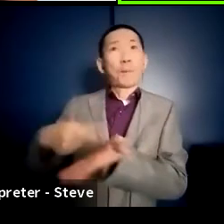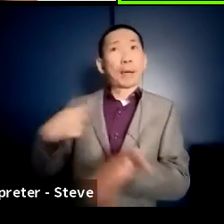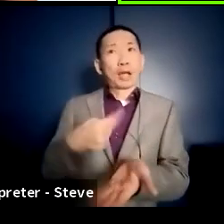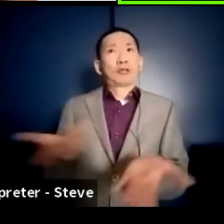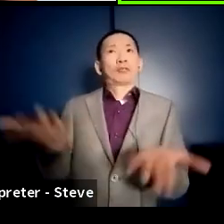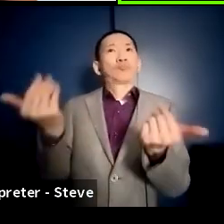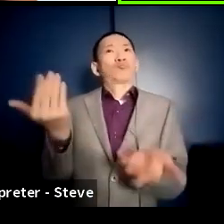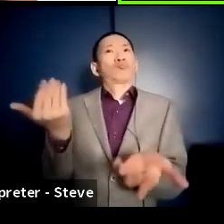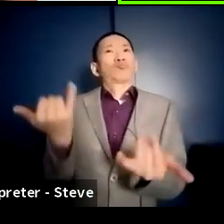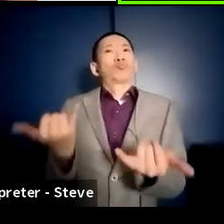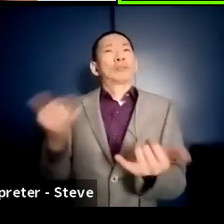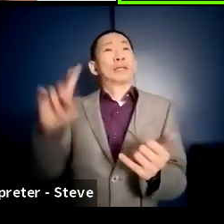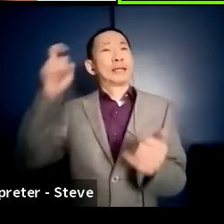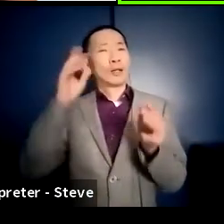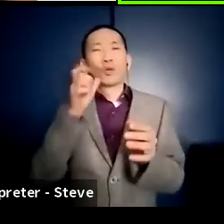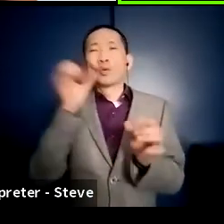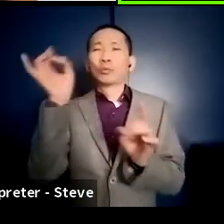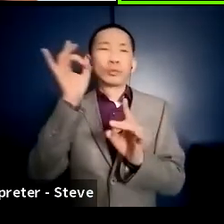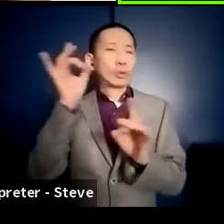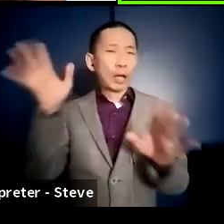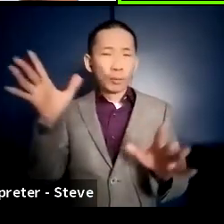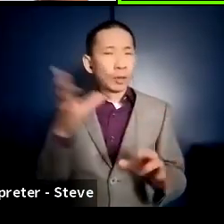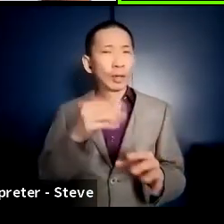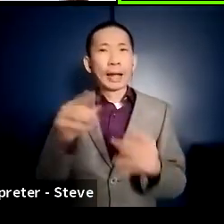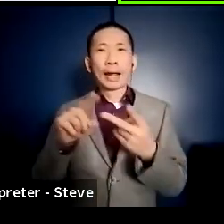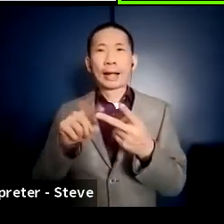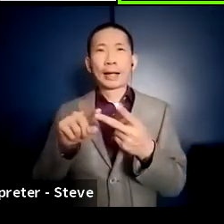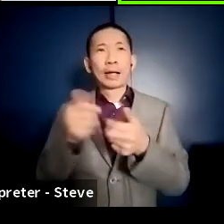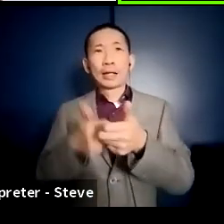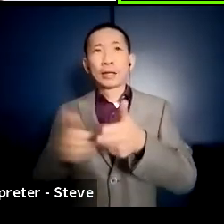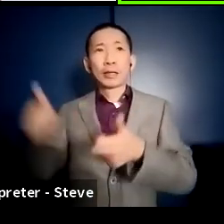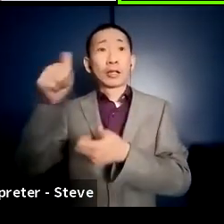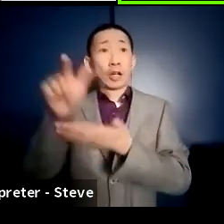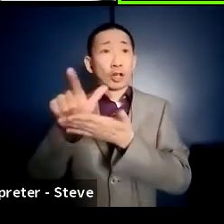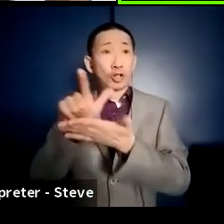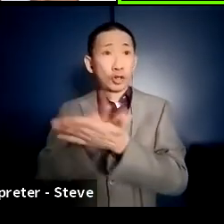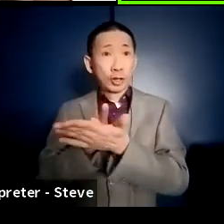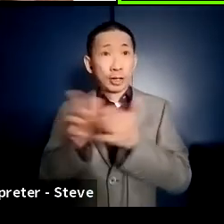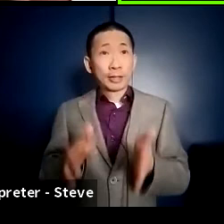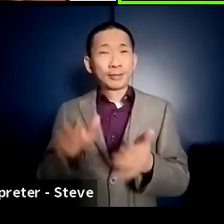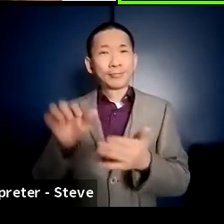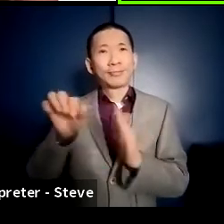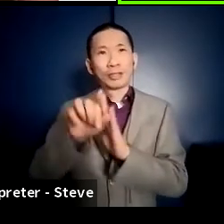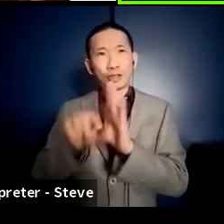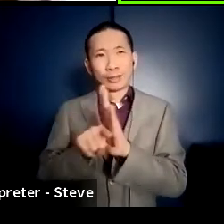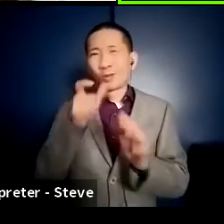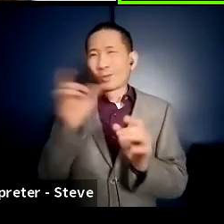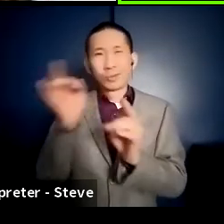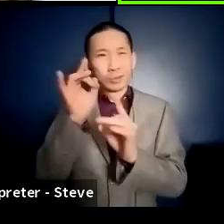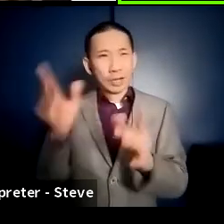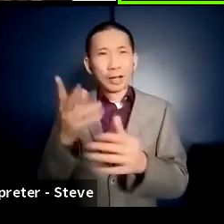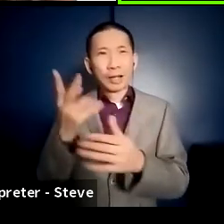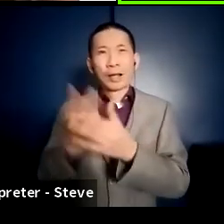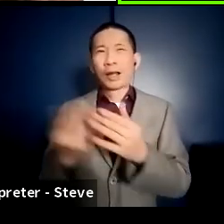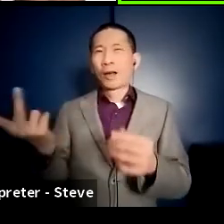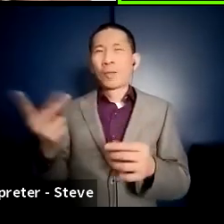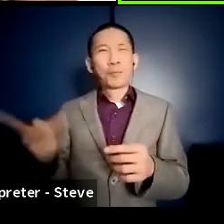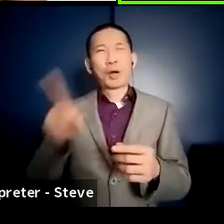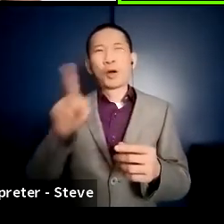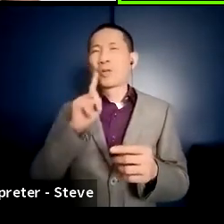the governor, who's terrible, and the attorney general, who's also terrible, are both got their panties in a